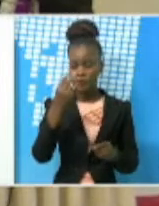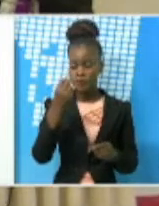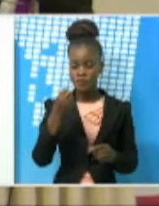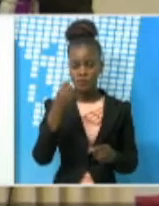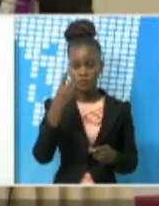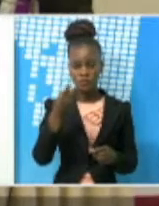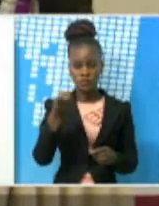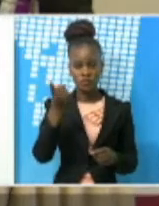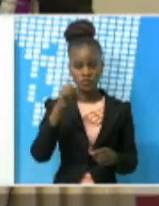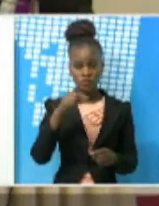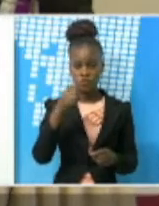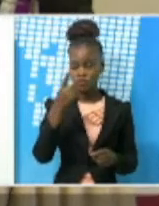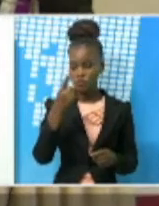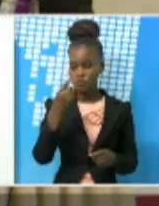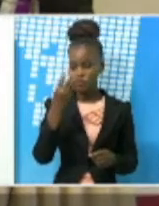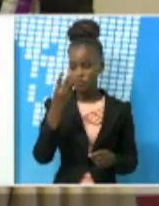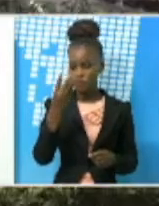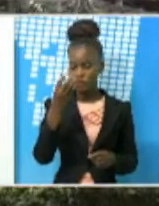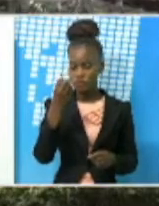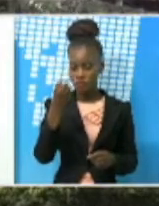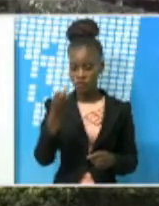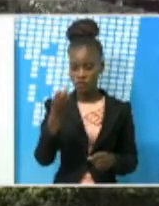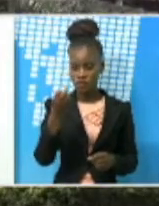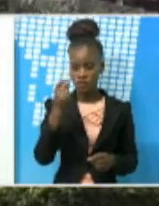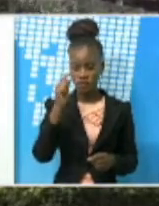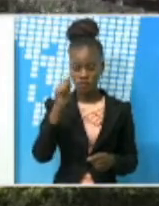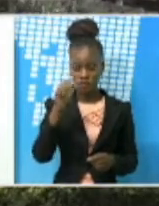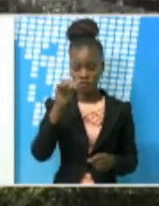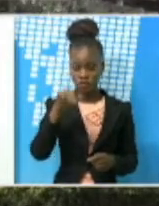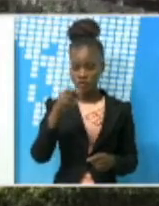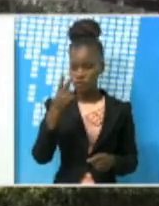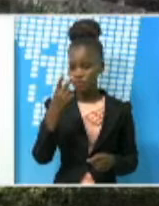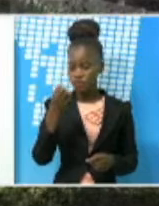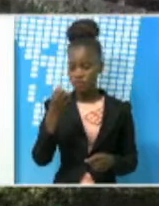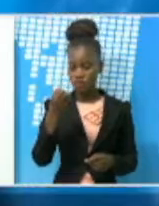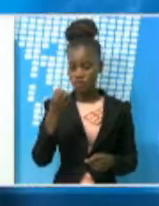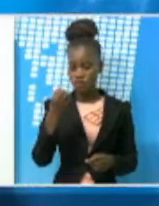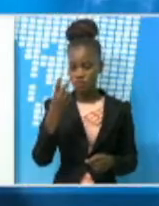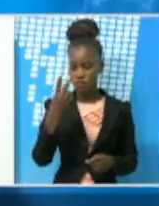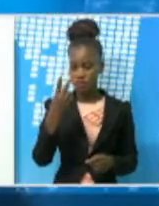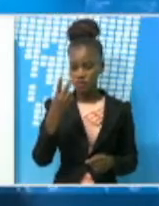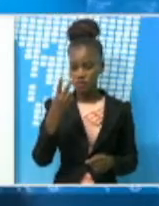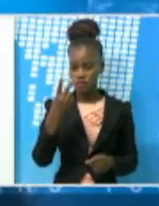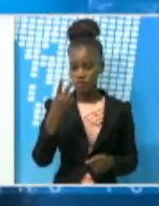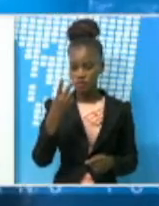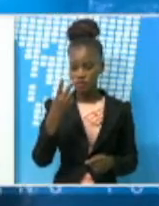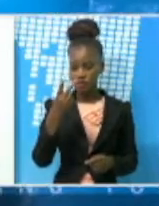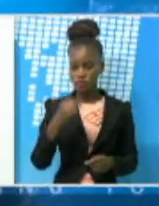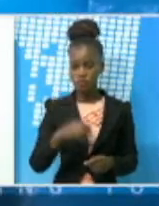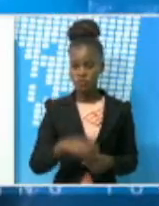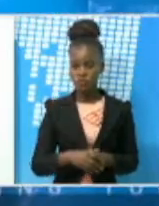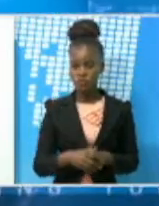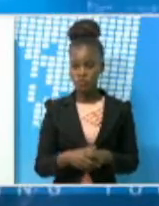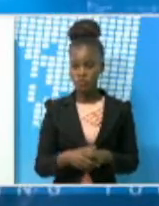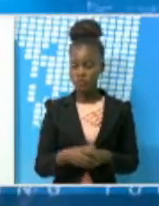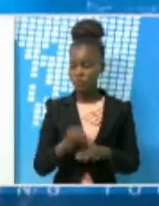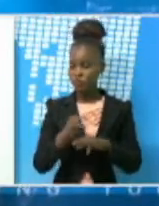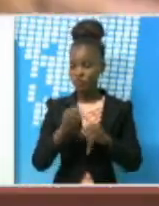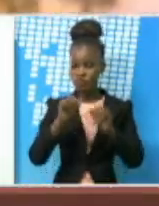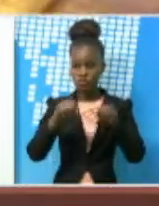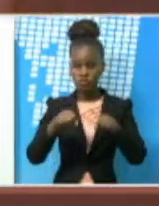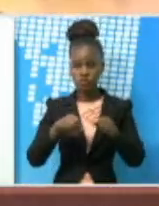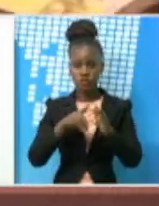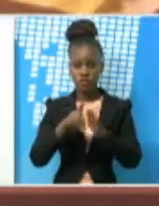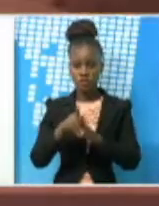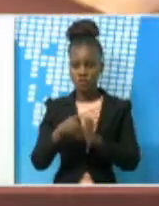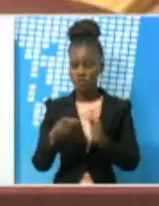946.6 billion in 2022. Julius Kaketo, the managing director of Post